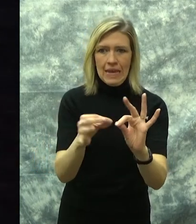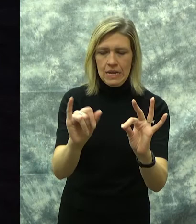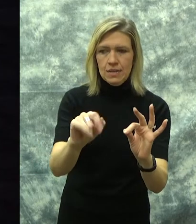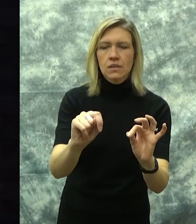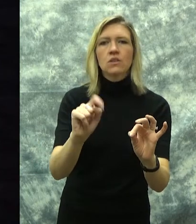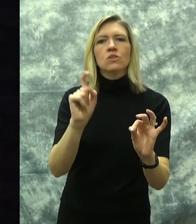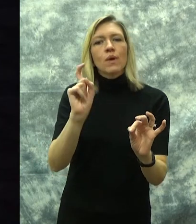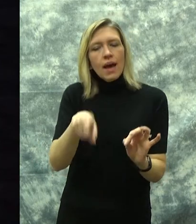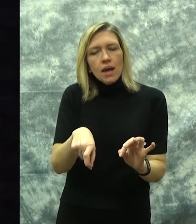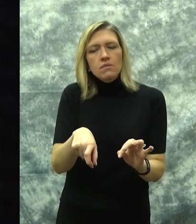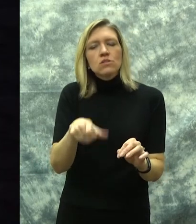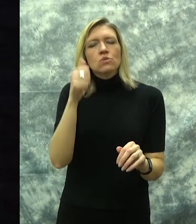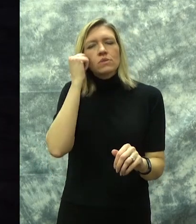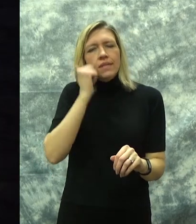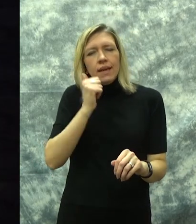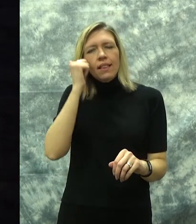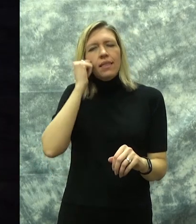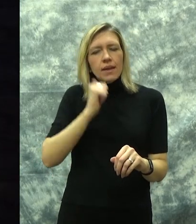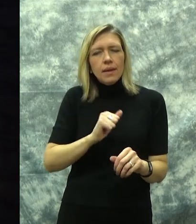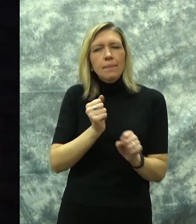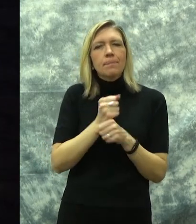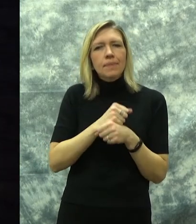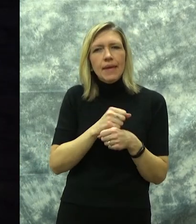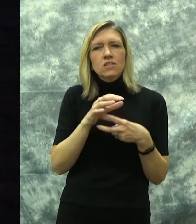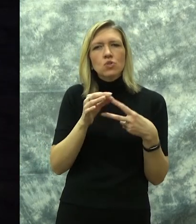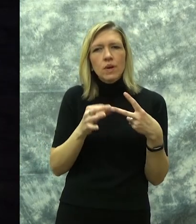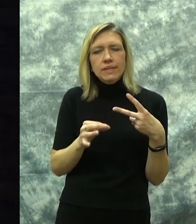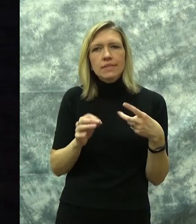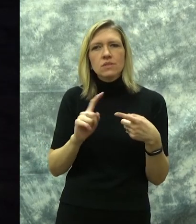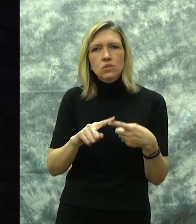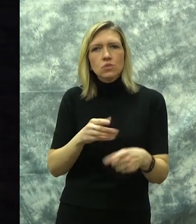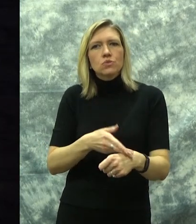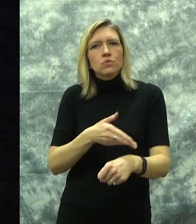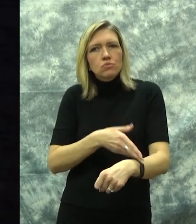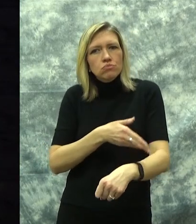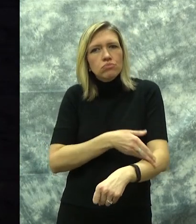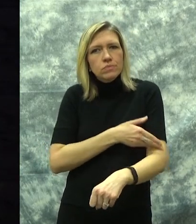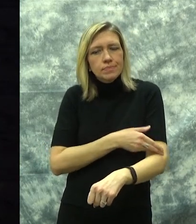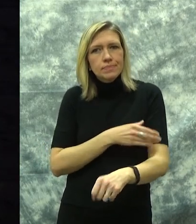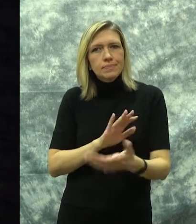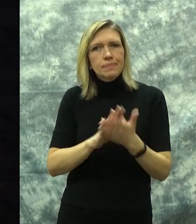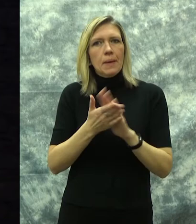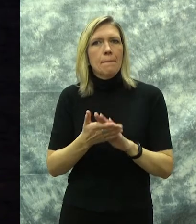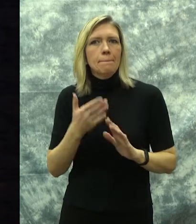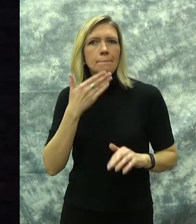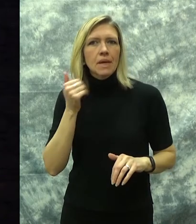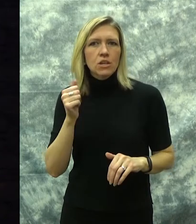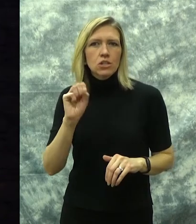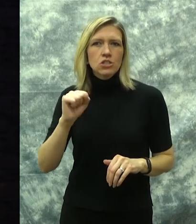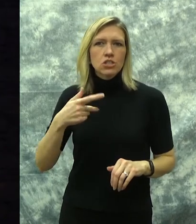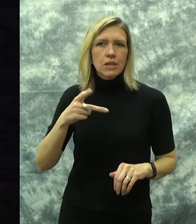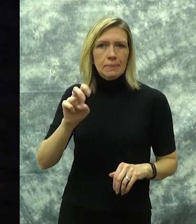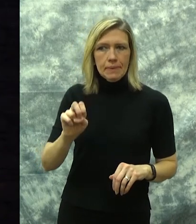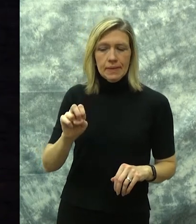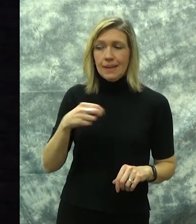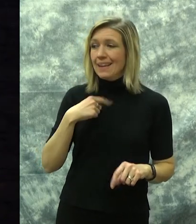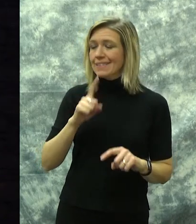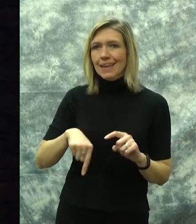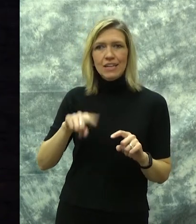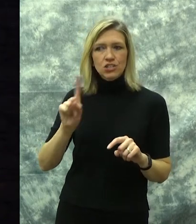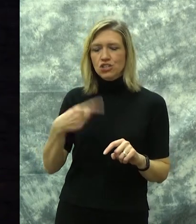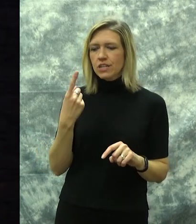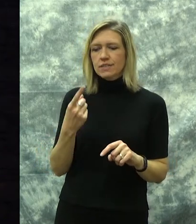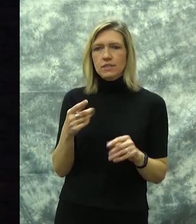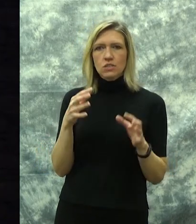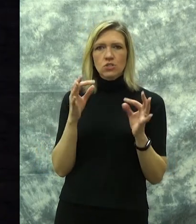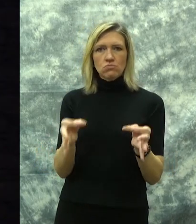daily choices that make being in better shape the byproduct of those choices. I can't just choose to have a better marriage. I have